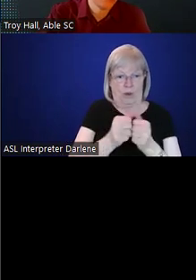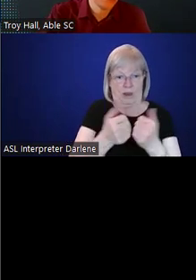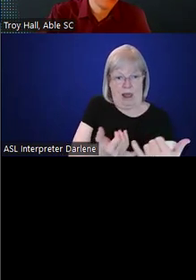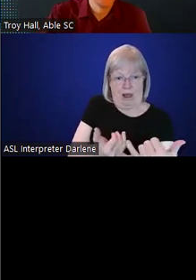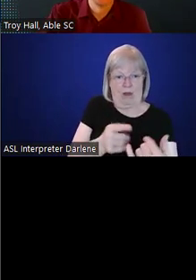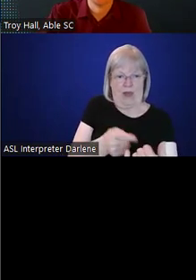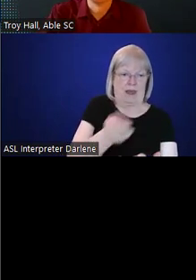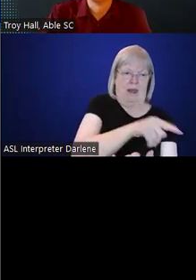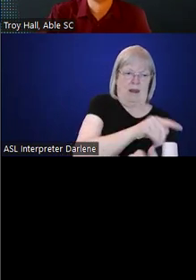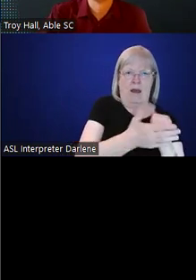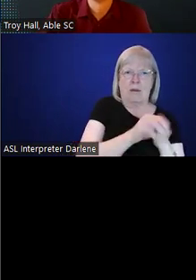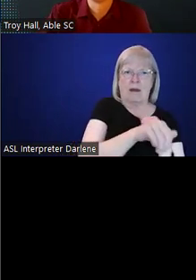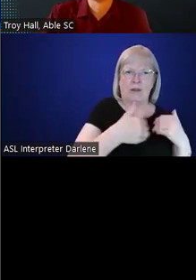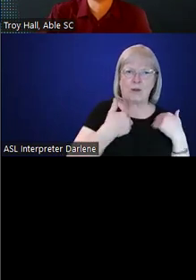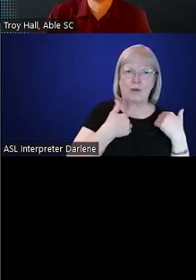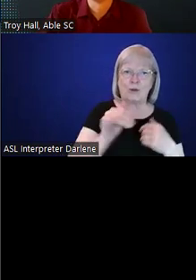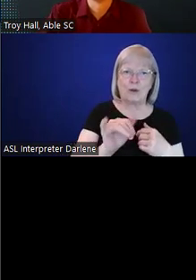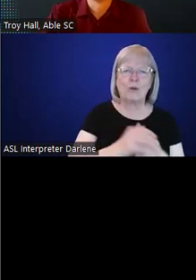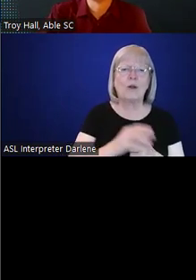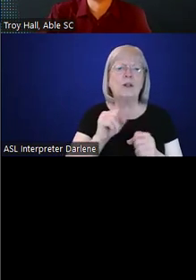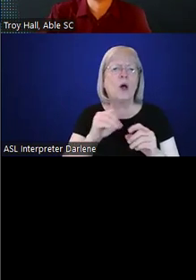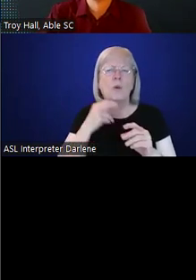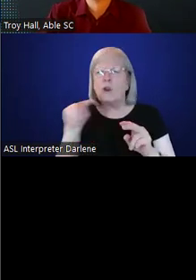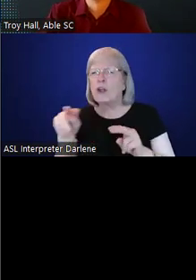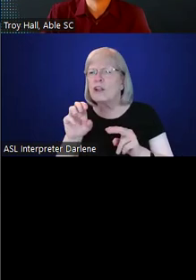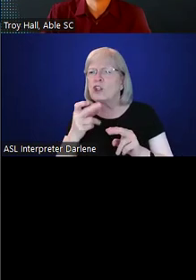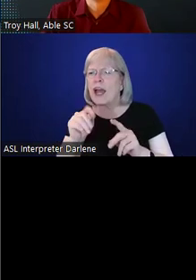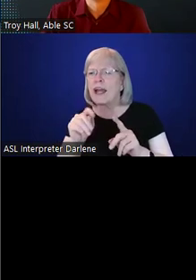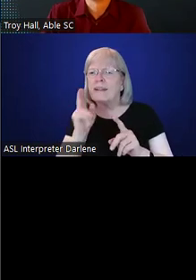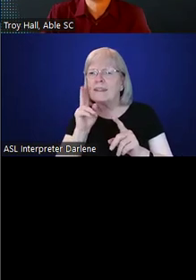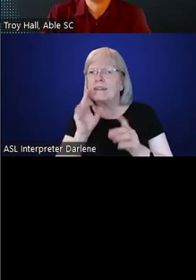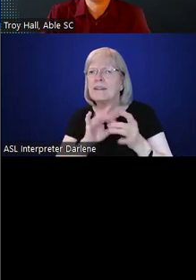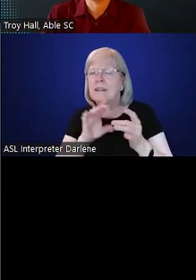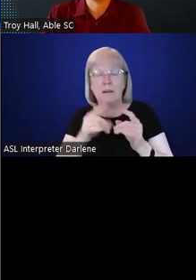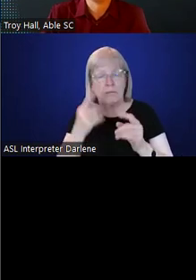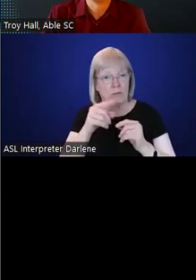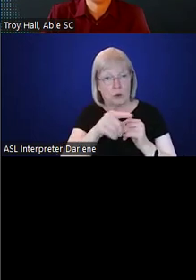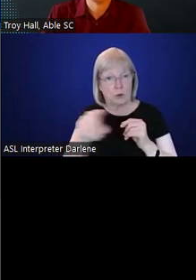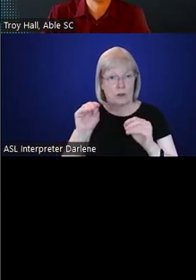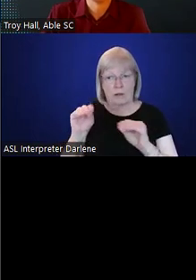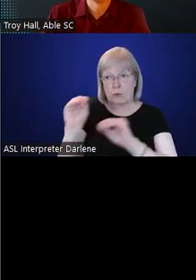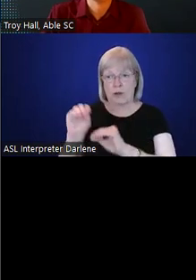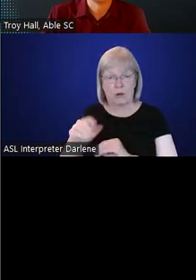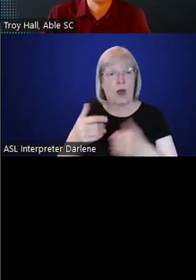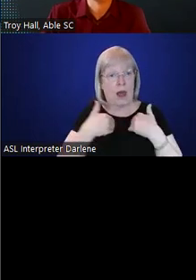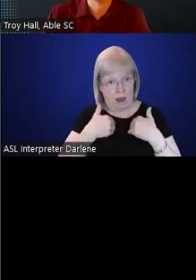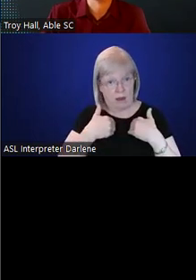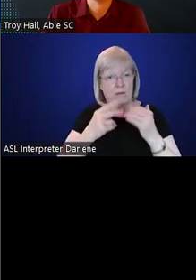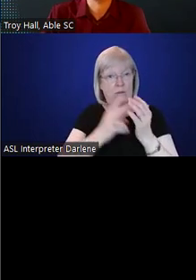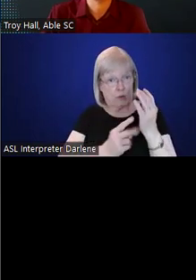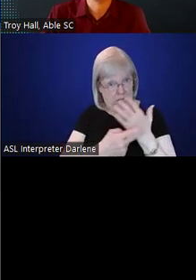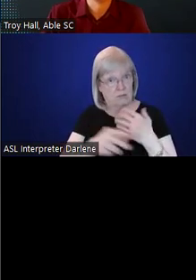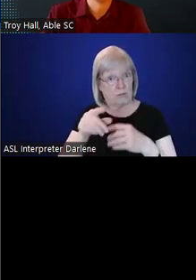skill. Just gonna check in the chat. Do y'all have programs that